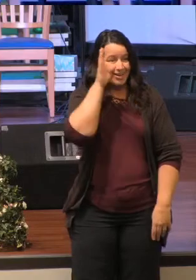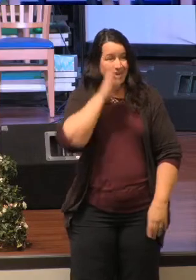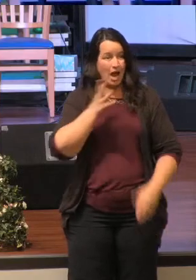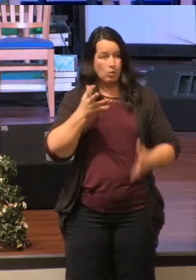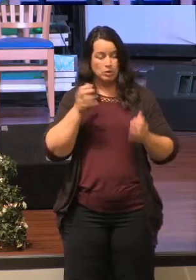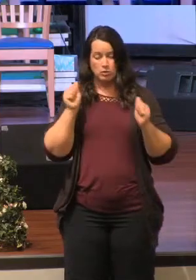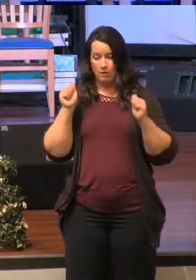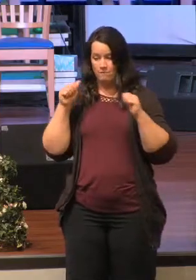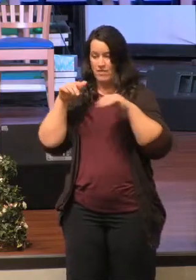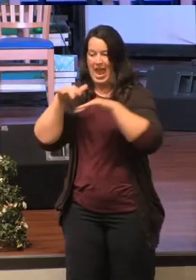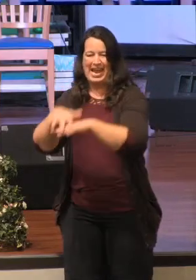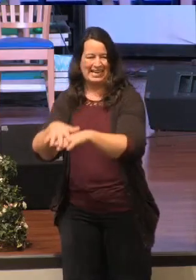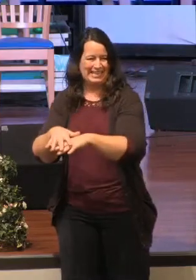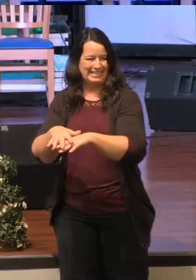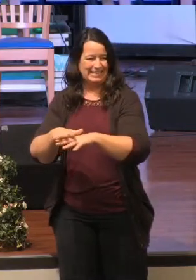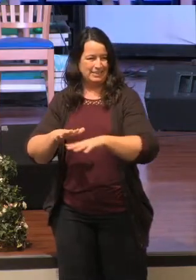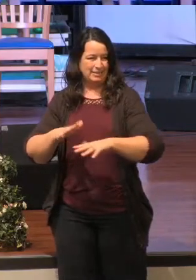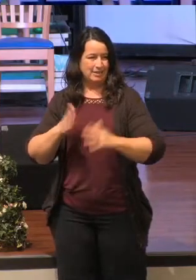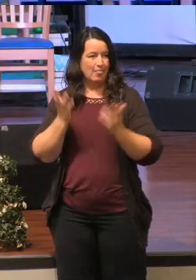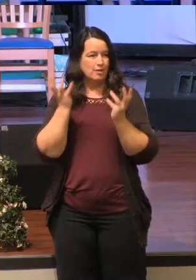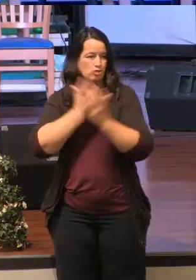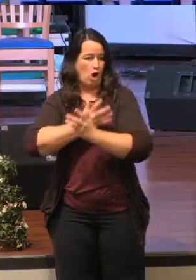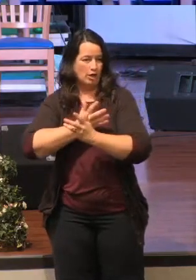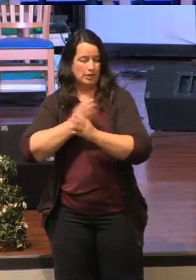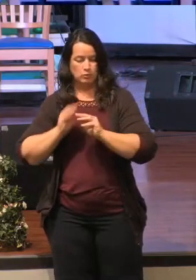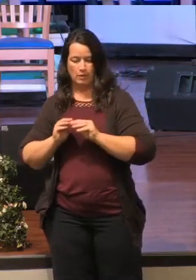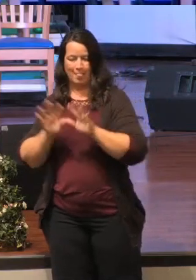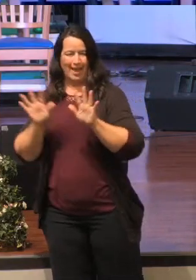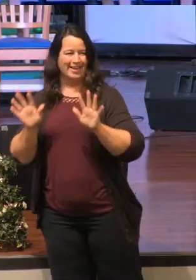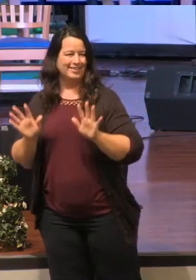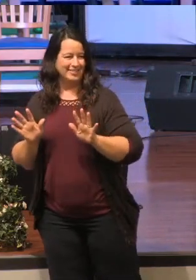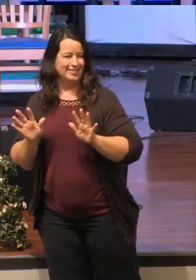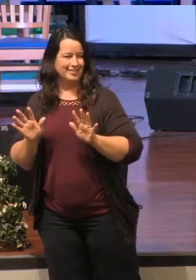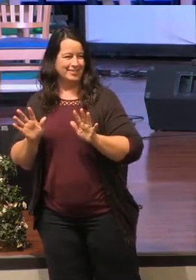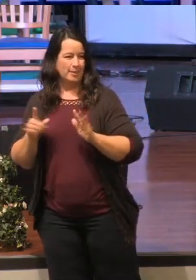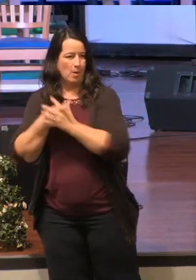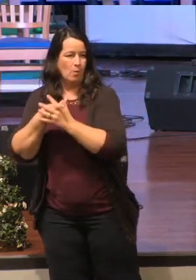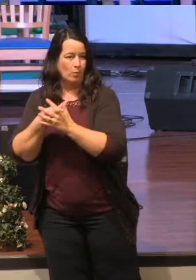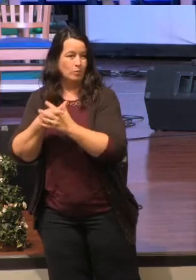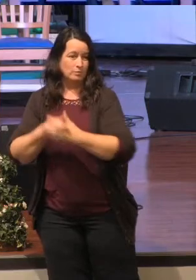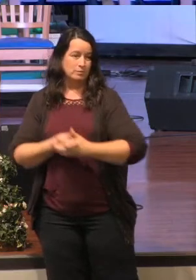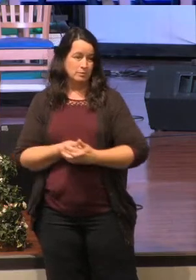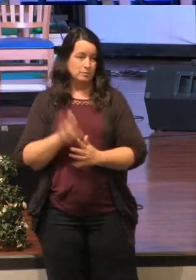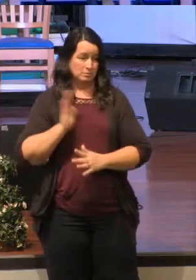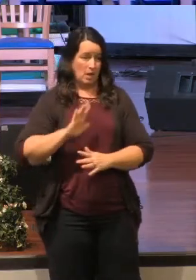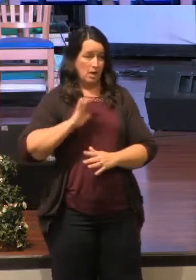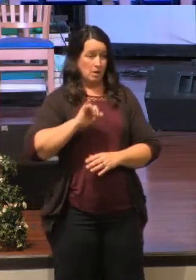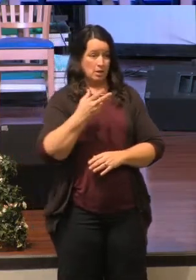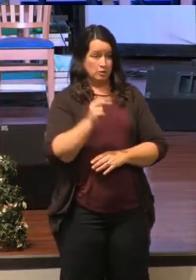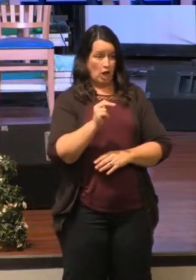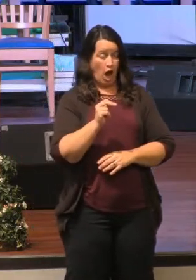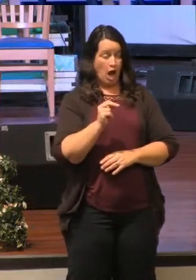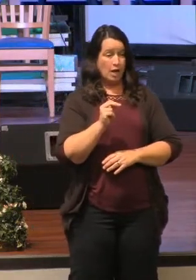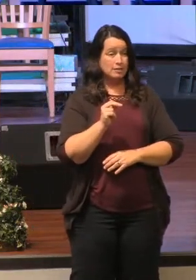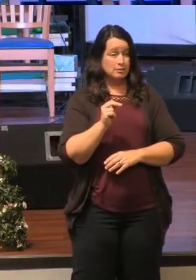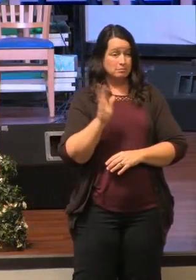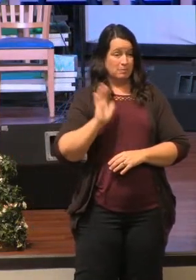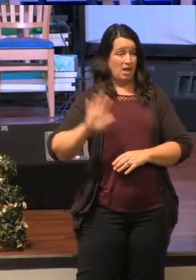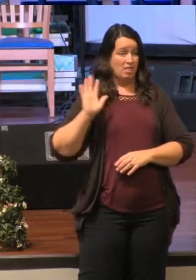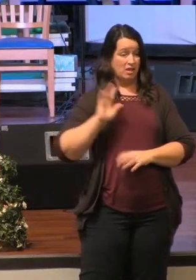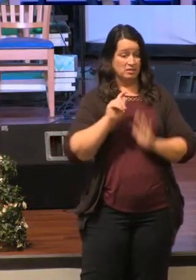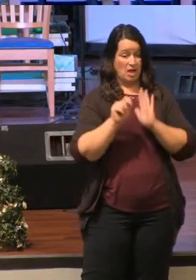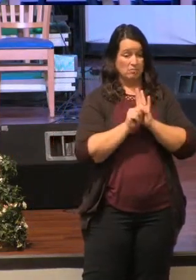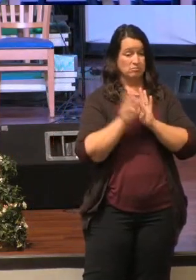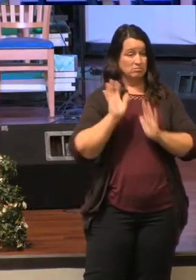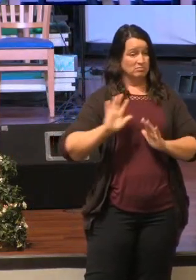to invade the darkness with the light of Christ. But here's the thing. In John's day, the darkness had invaded them. They were believing the Gnostics.